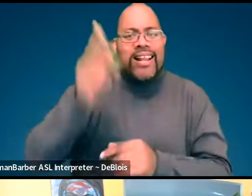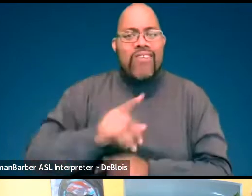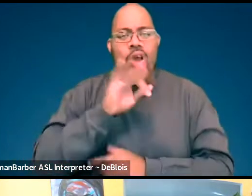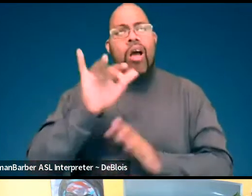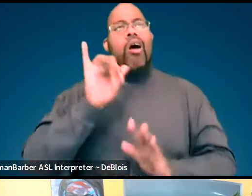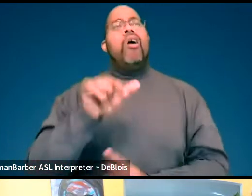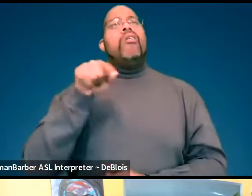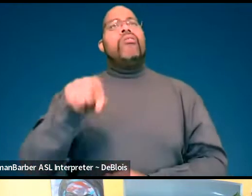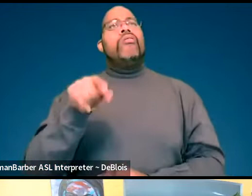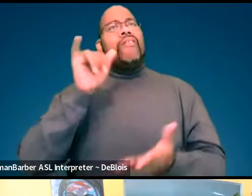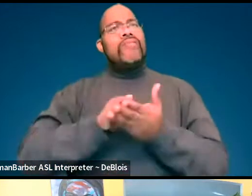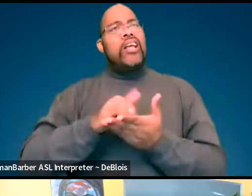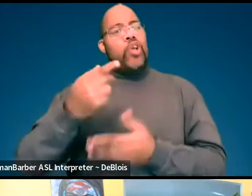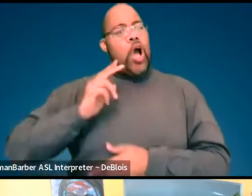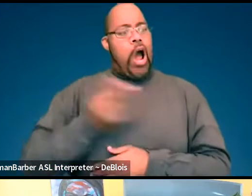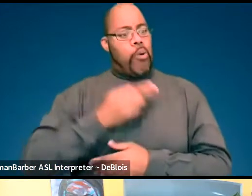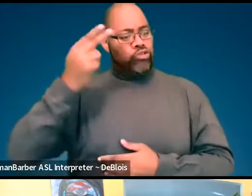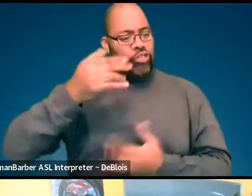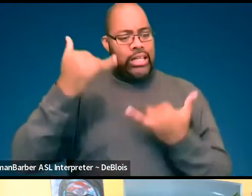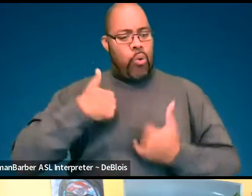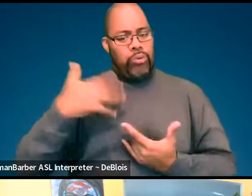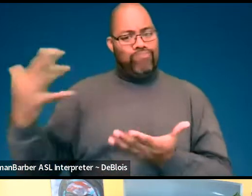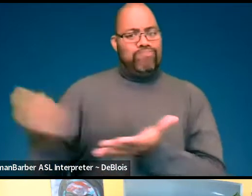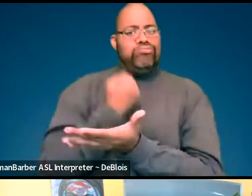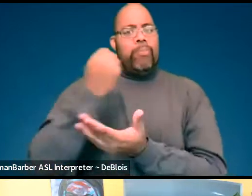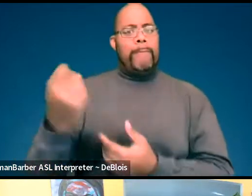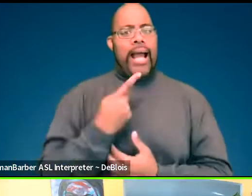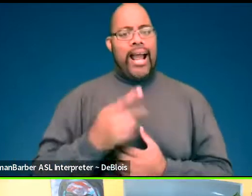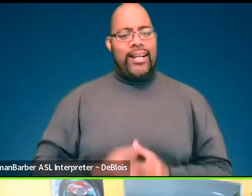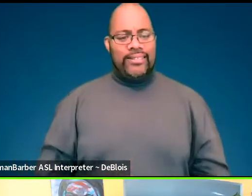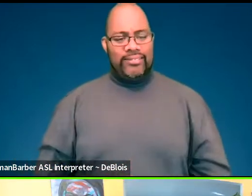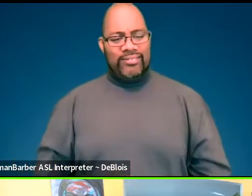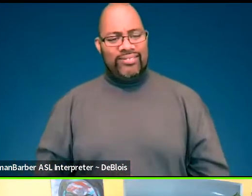oh, this is our history and now we're reclaiming it.